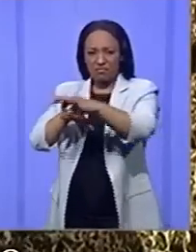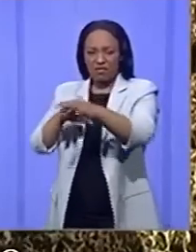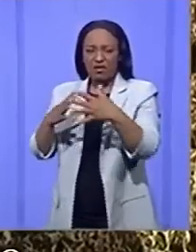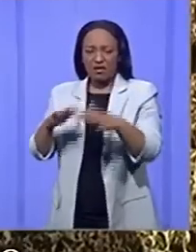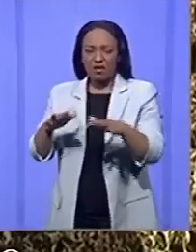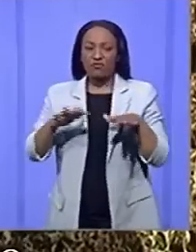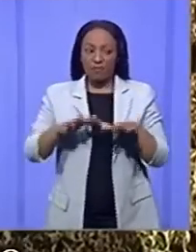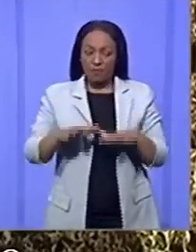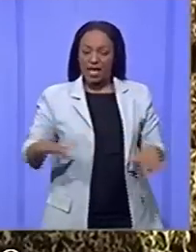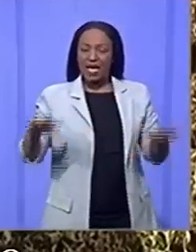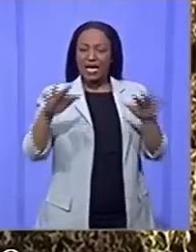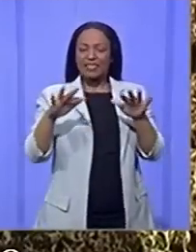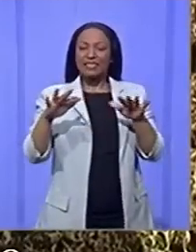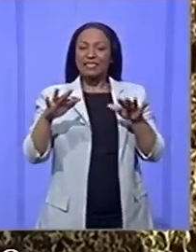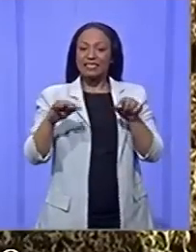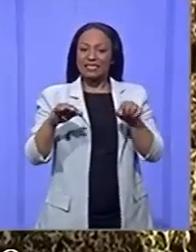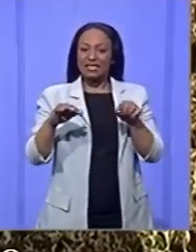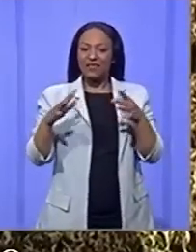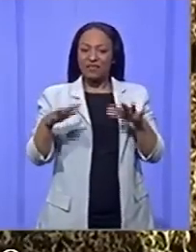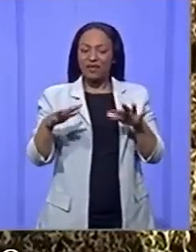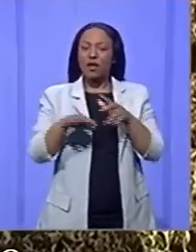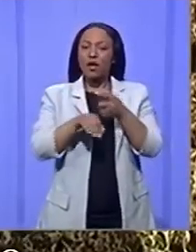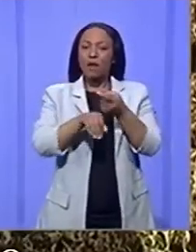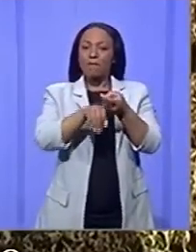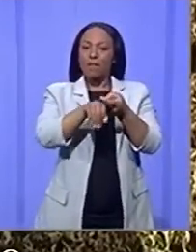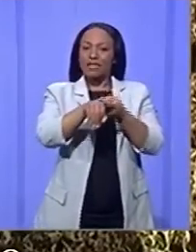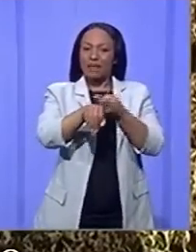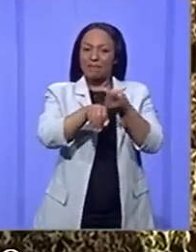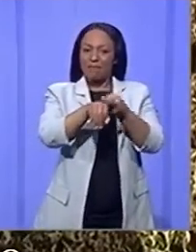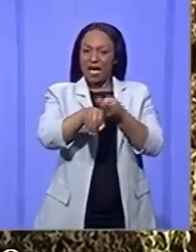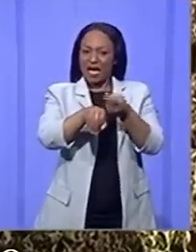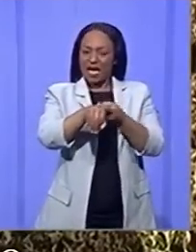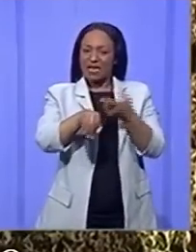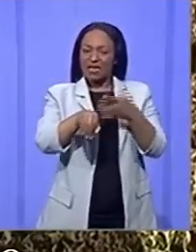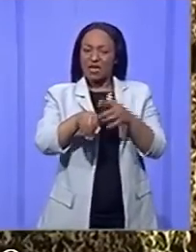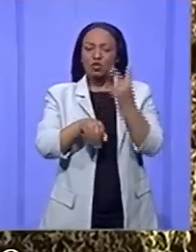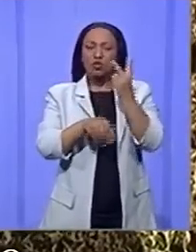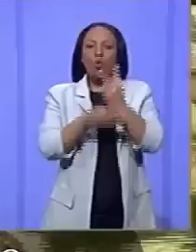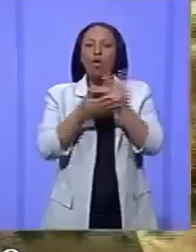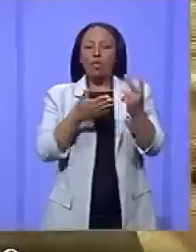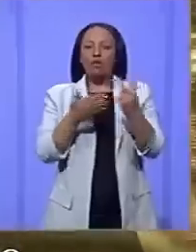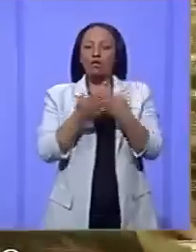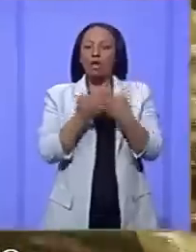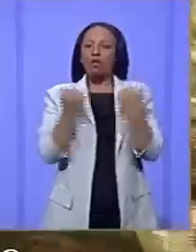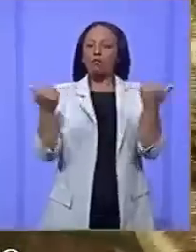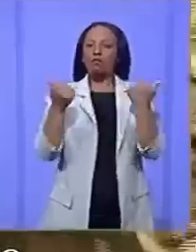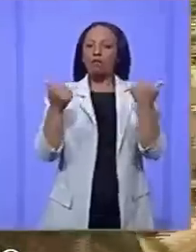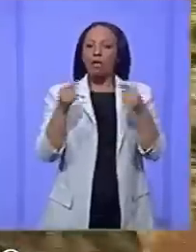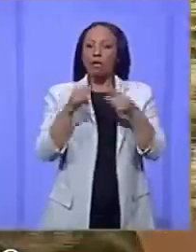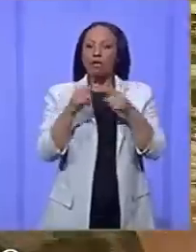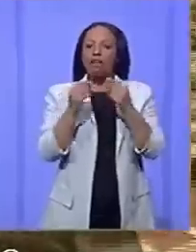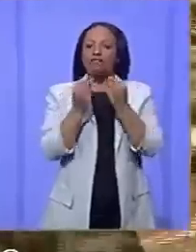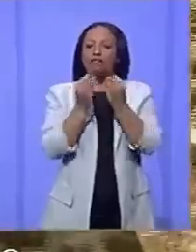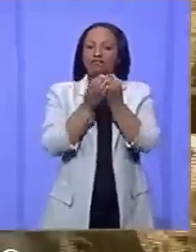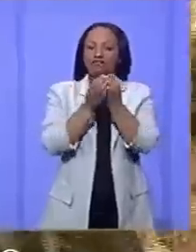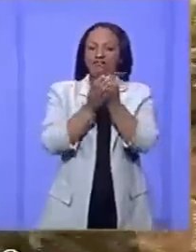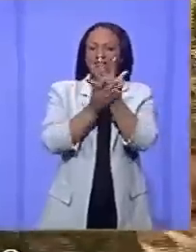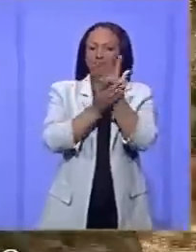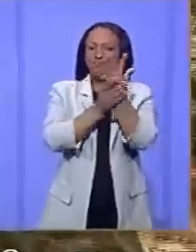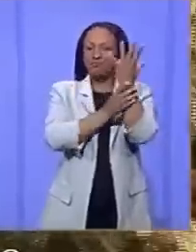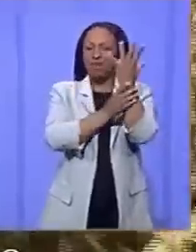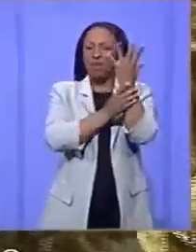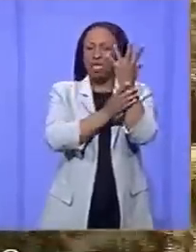seleteng sene. Matsapane ao a be a šoletše ke dibeke tše pedi pele a ka bunwa e fela mehlare ya ona e omeletše ka